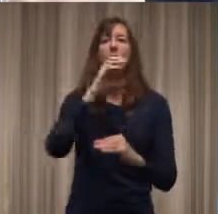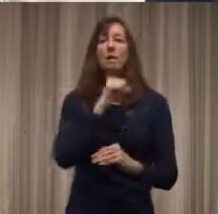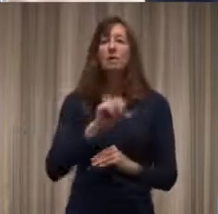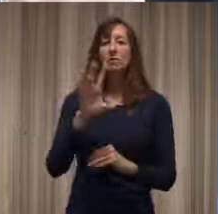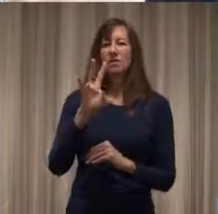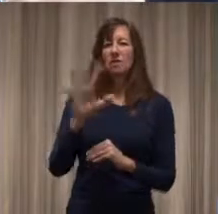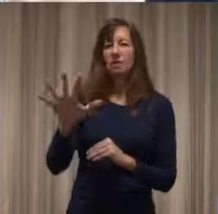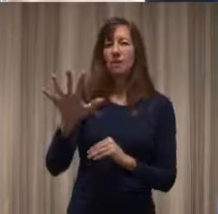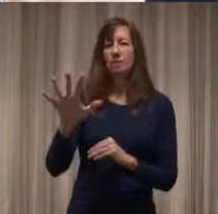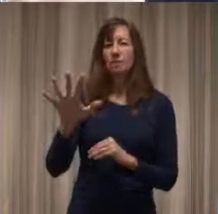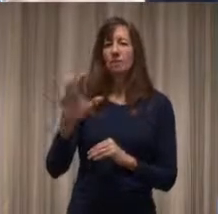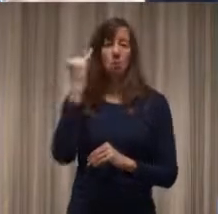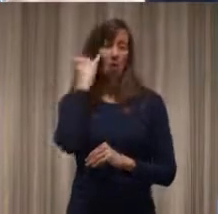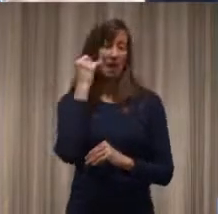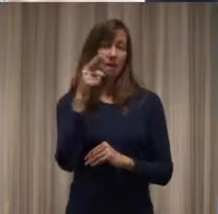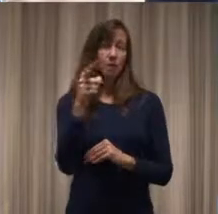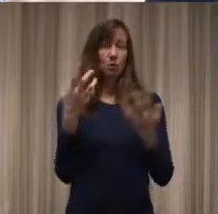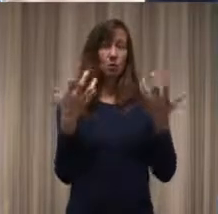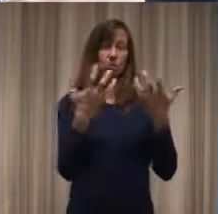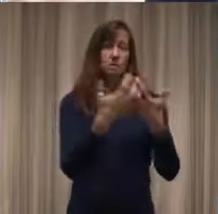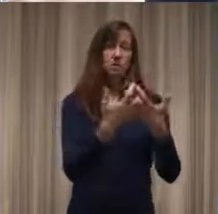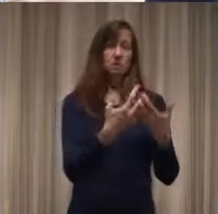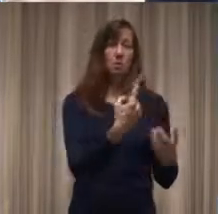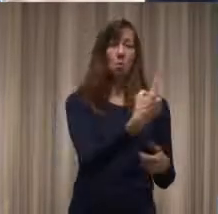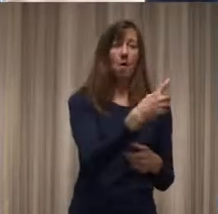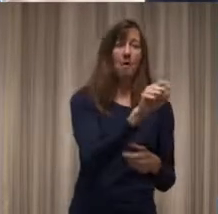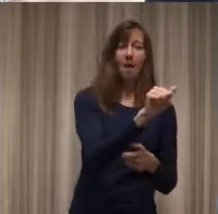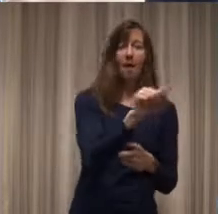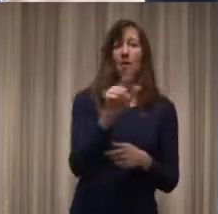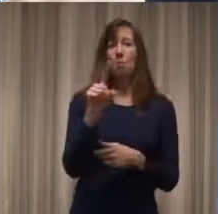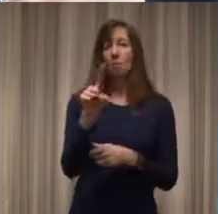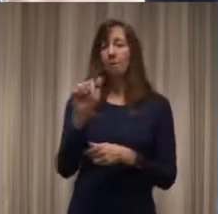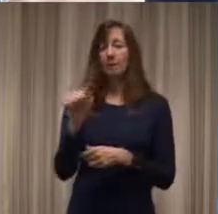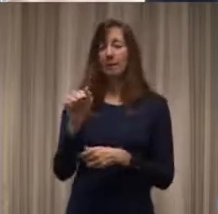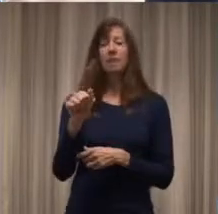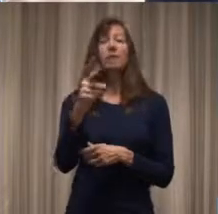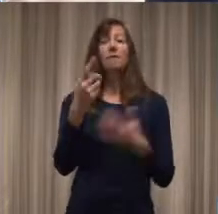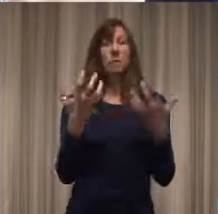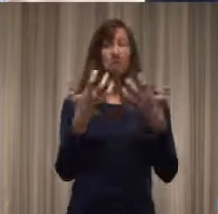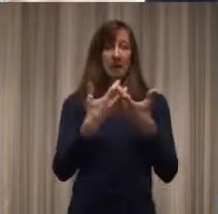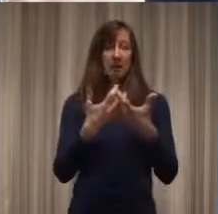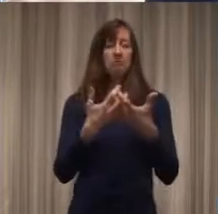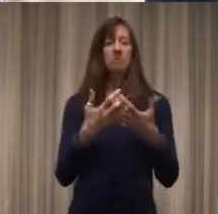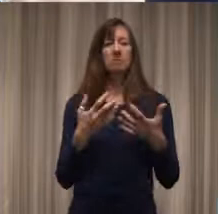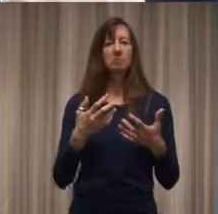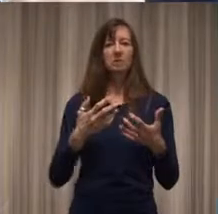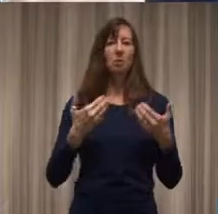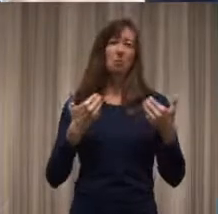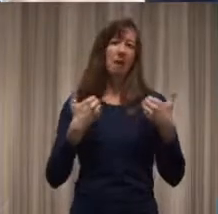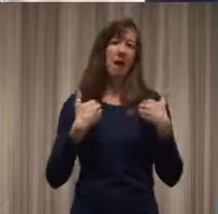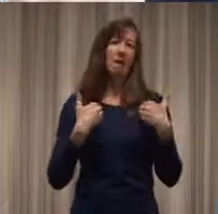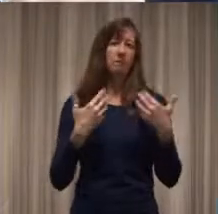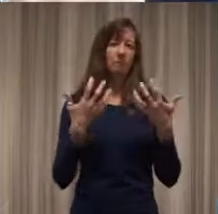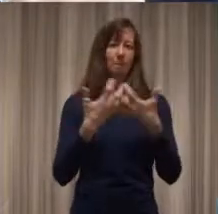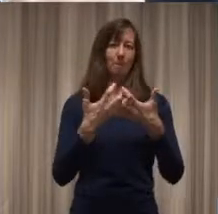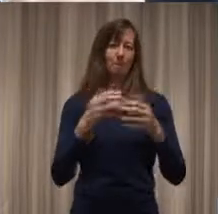1B, you meet the criteria, assuming we have enough vaccines. And then just earlier today,